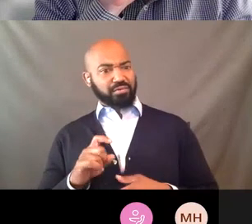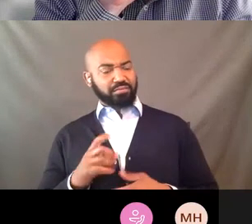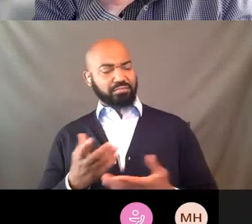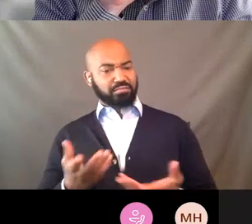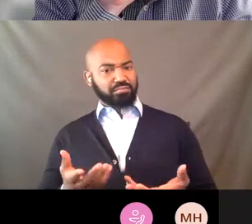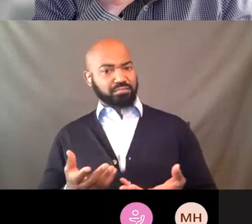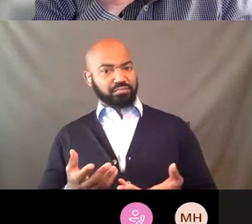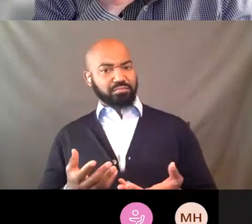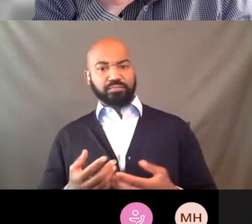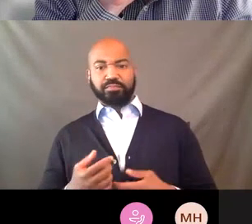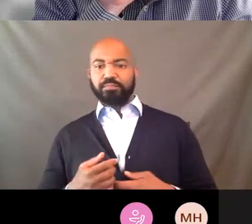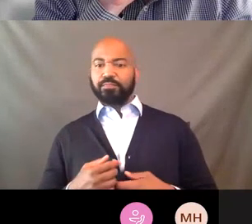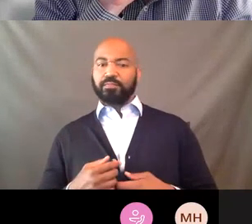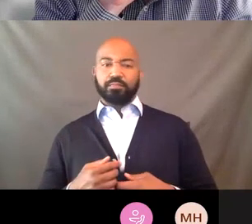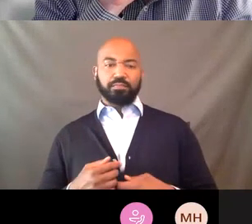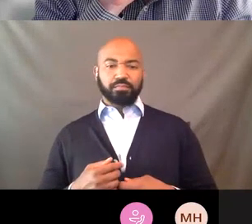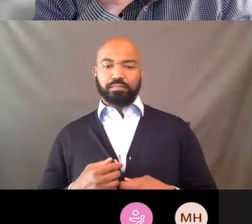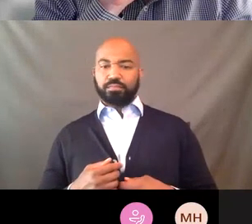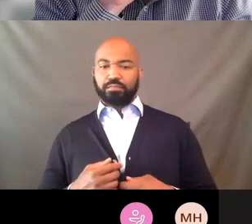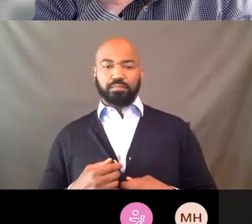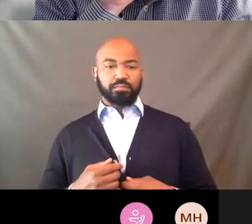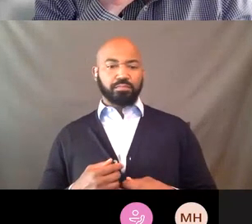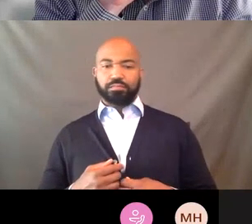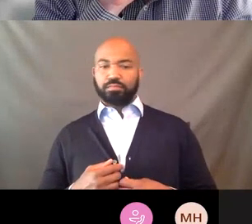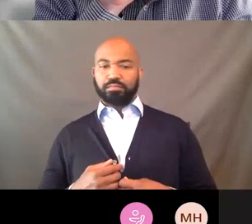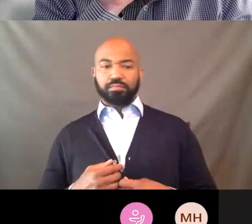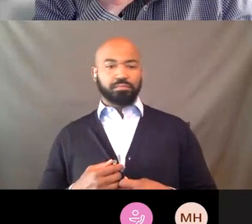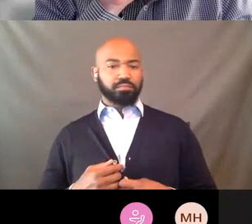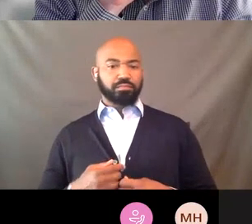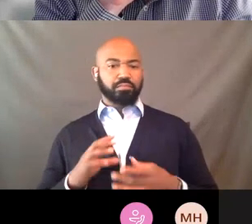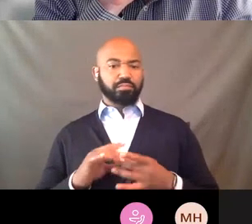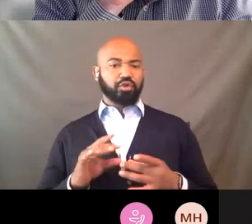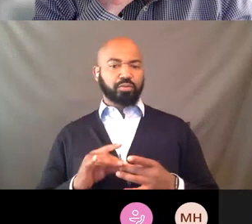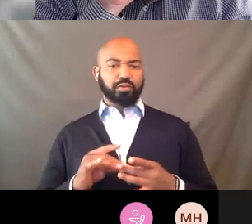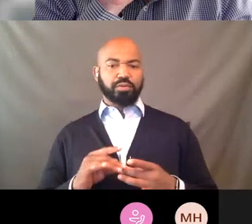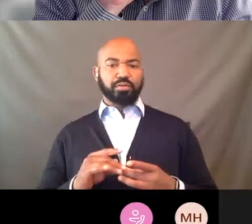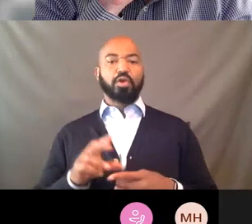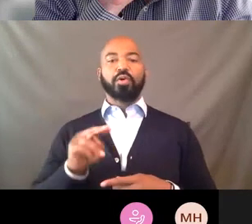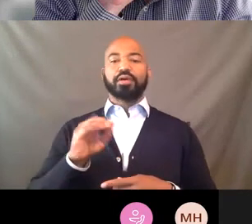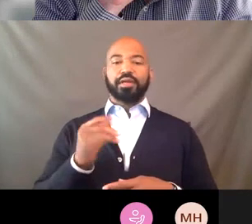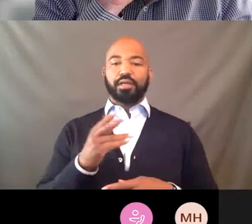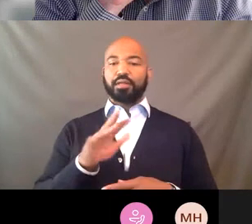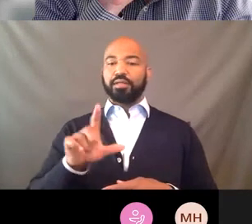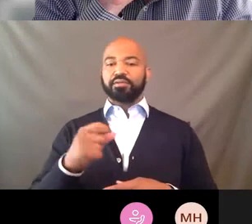I'm fine with that. I would, I'd love to see the letter, and then we could vote on it